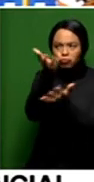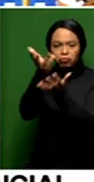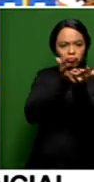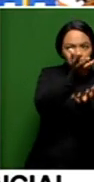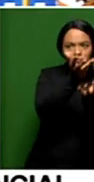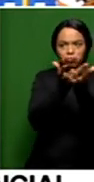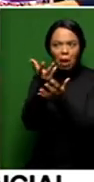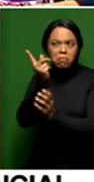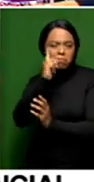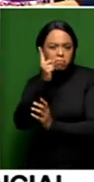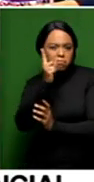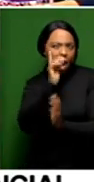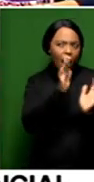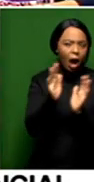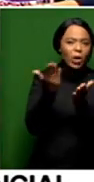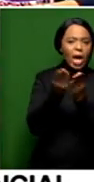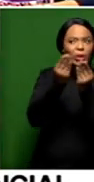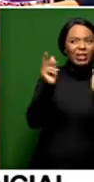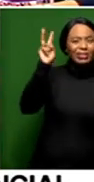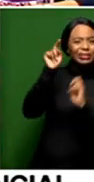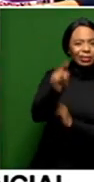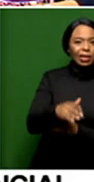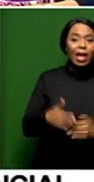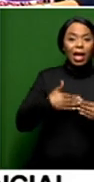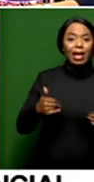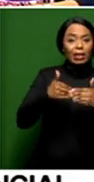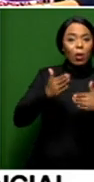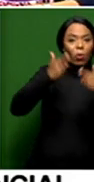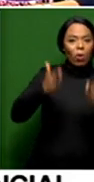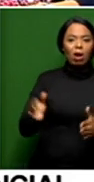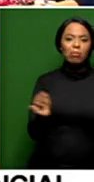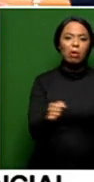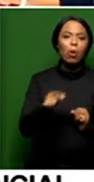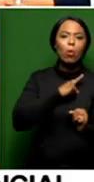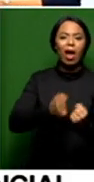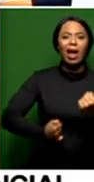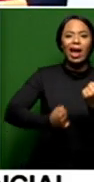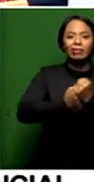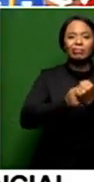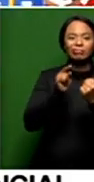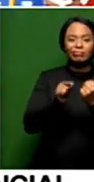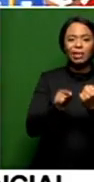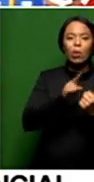matter, reorganize. The healthcare workers were hired to provide additional assistance at the